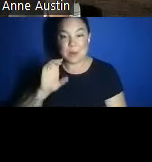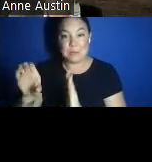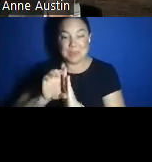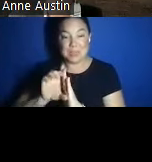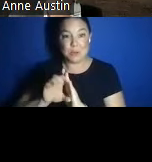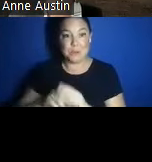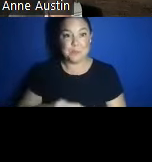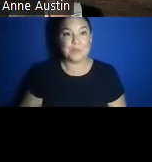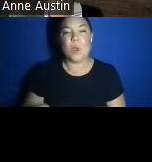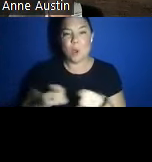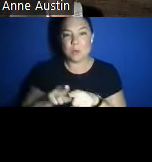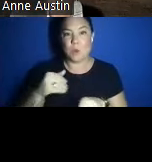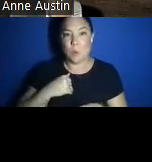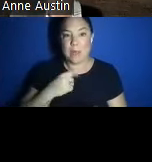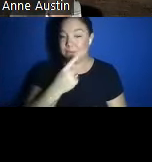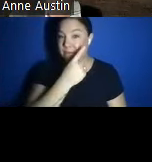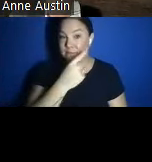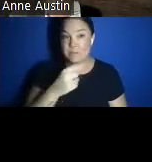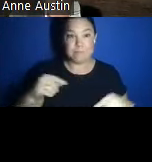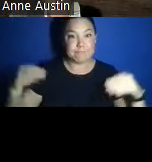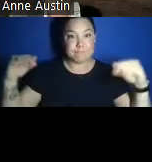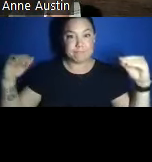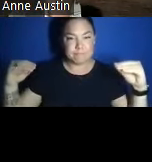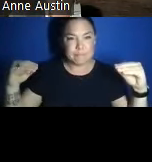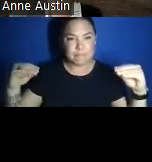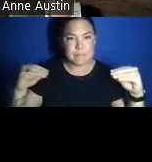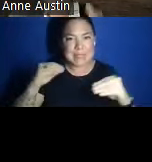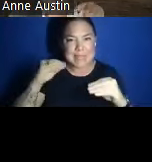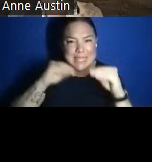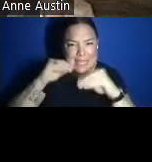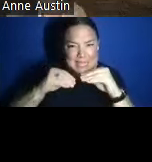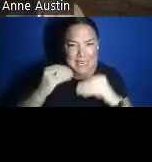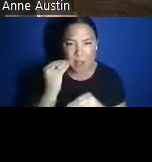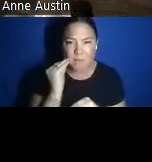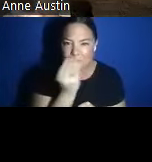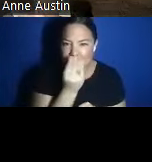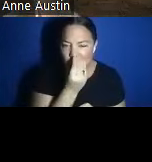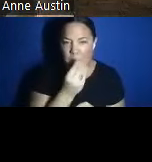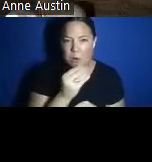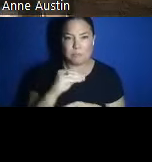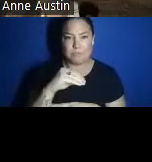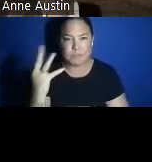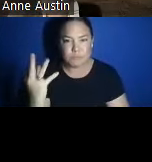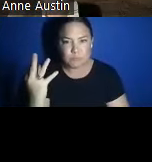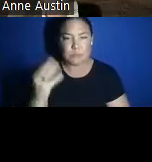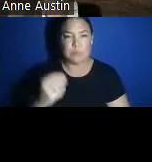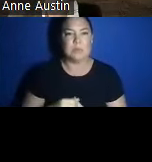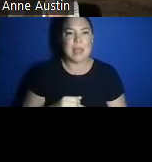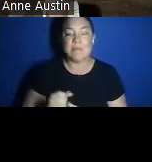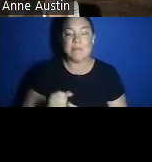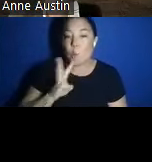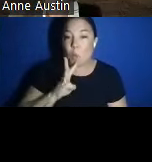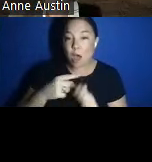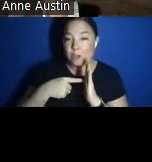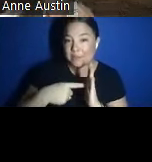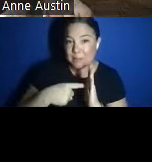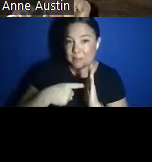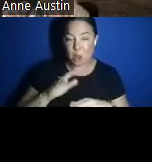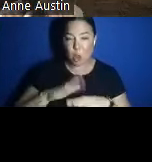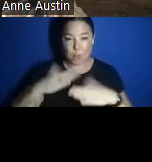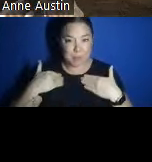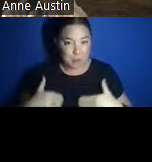ibex on either hip eating a floral bouquet, between which we have a water symbol that aligns across the body.